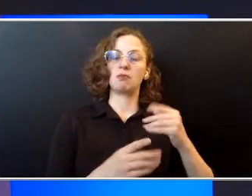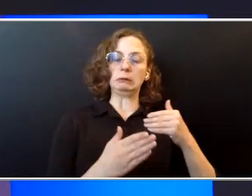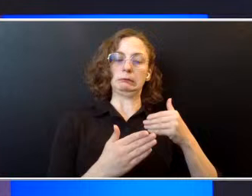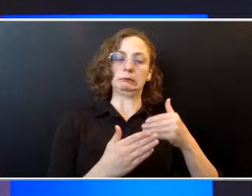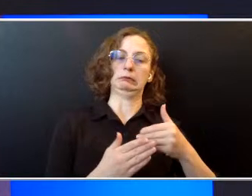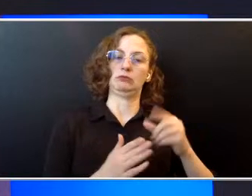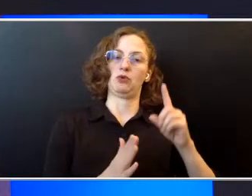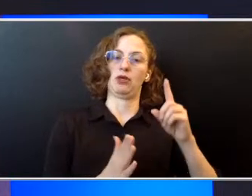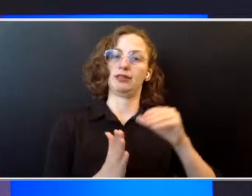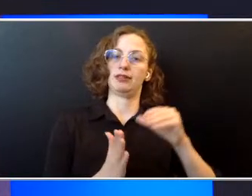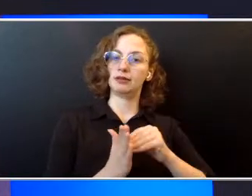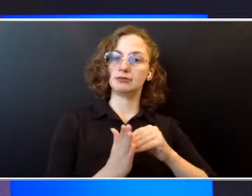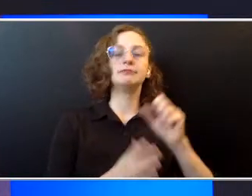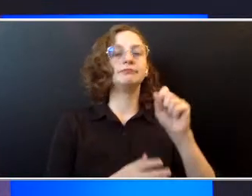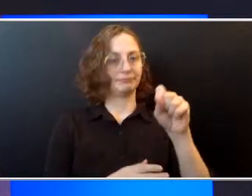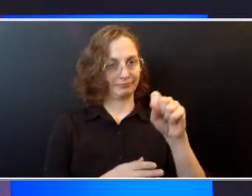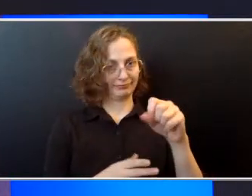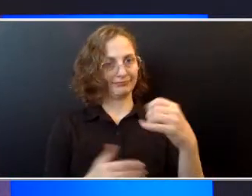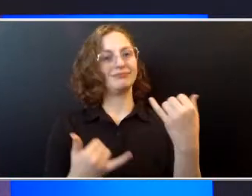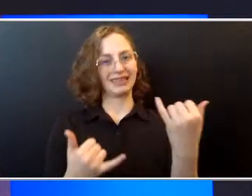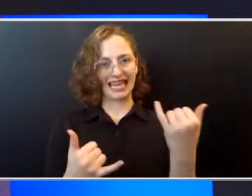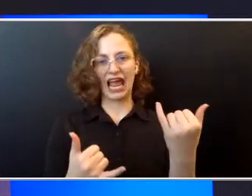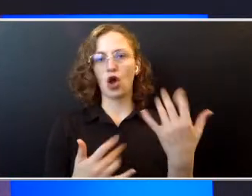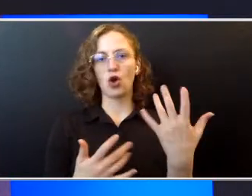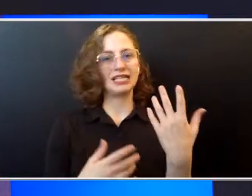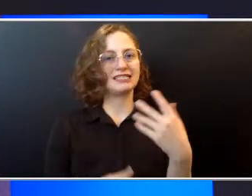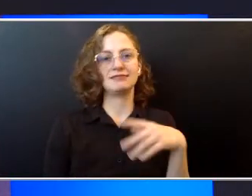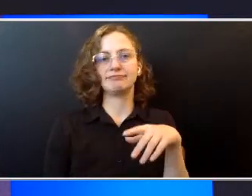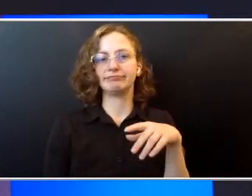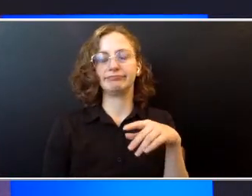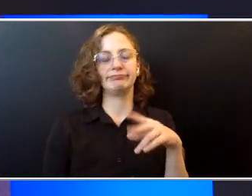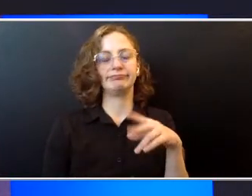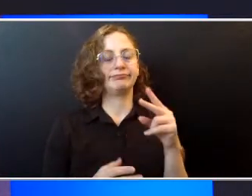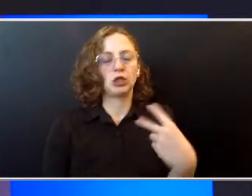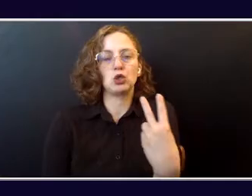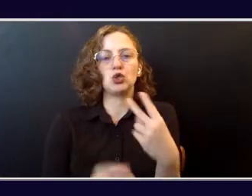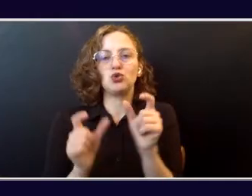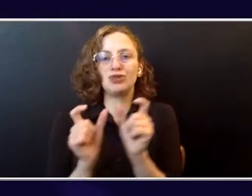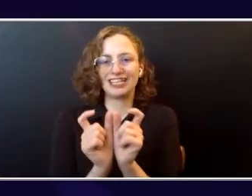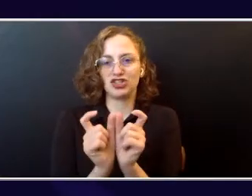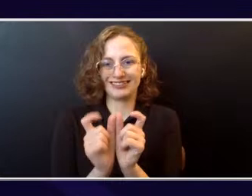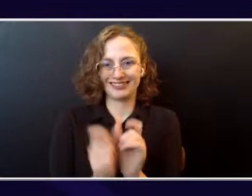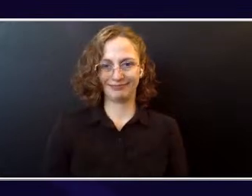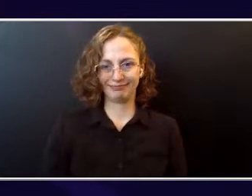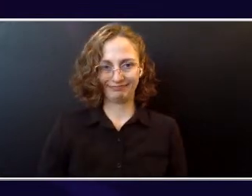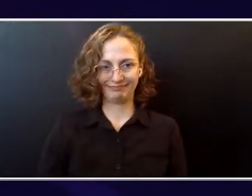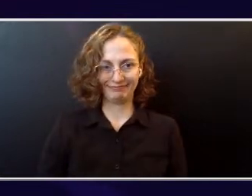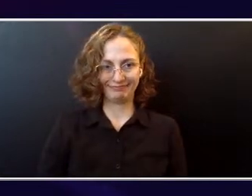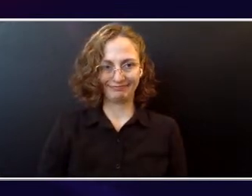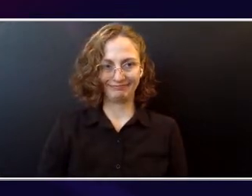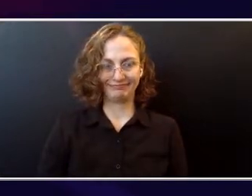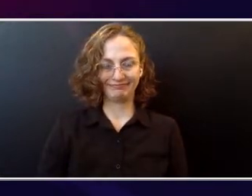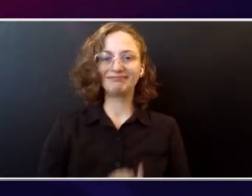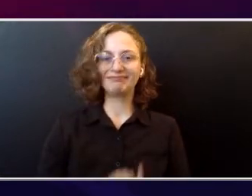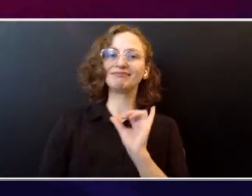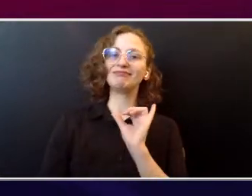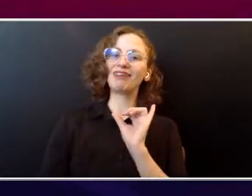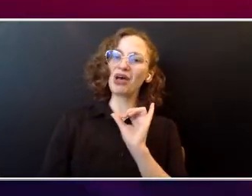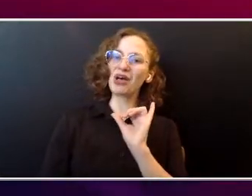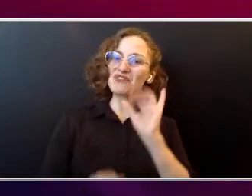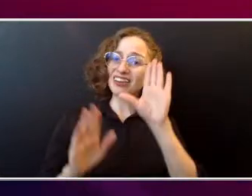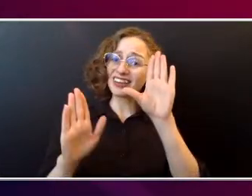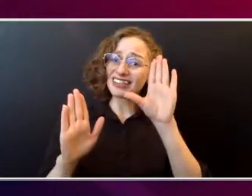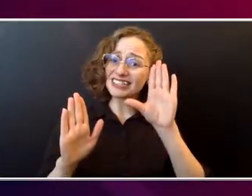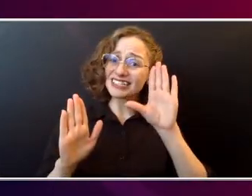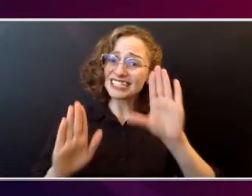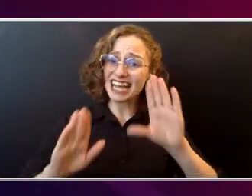have her down to double digits. Double digits? Yes. That's fantastic. Yes. Wow. So when we go